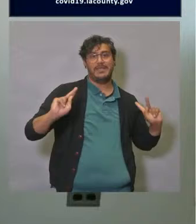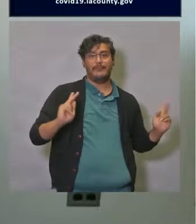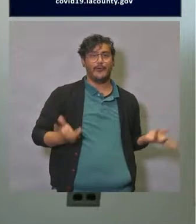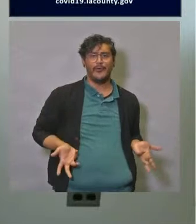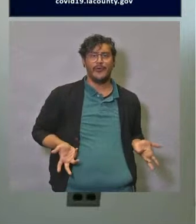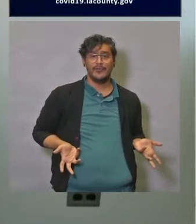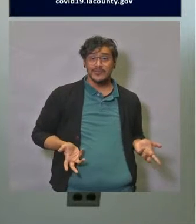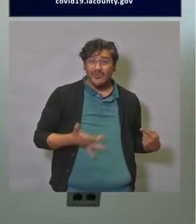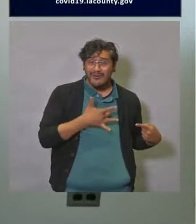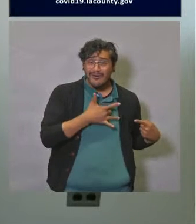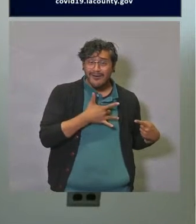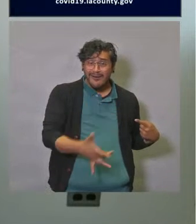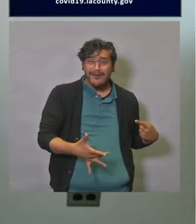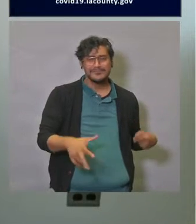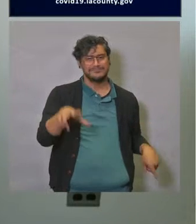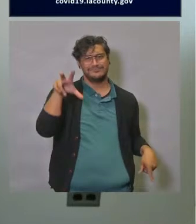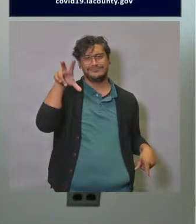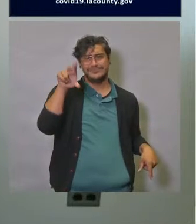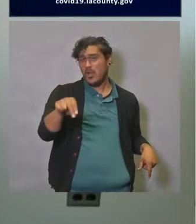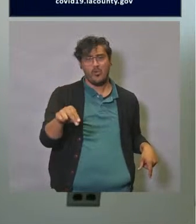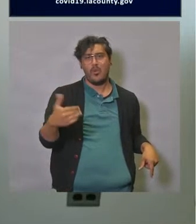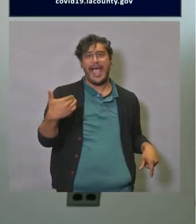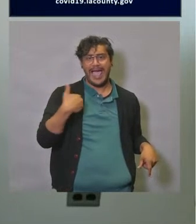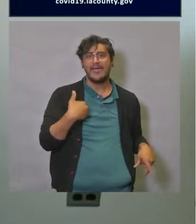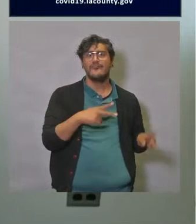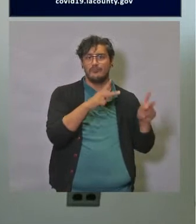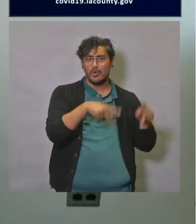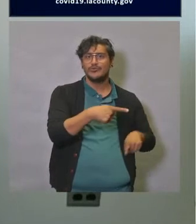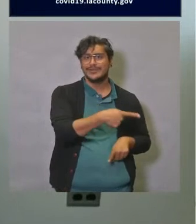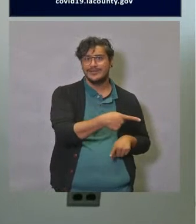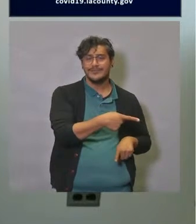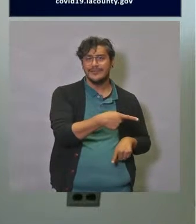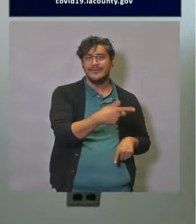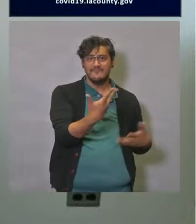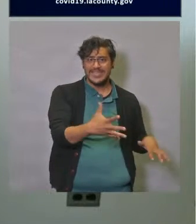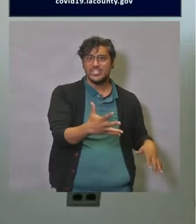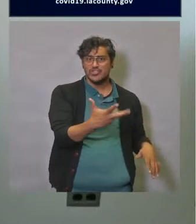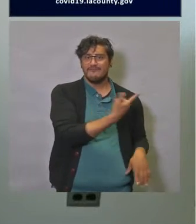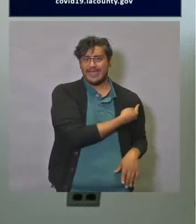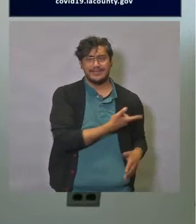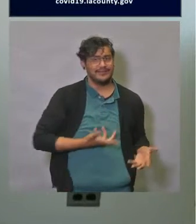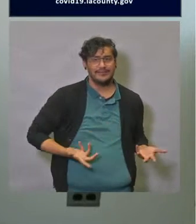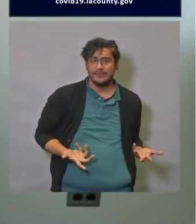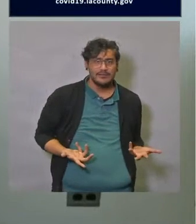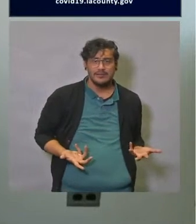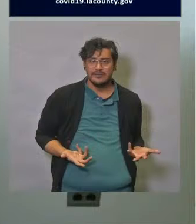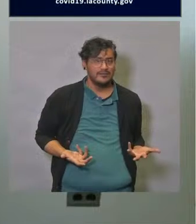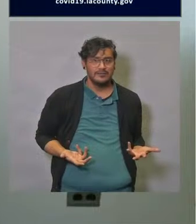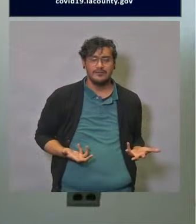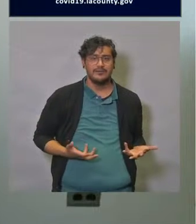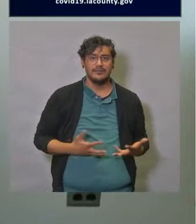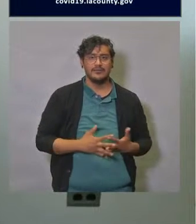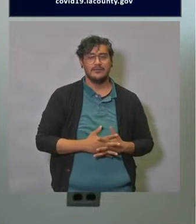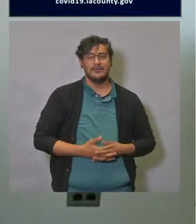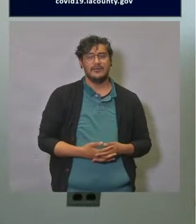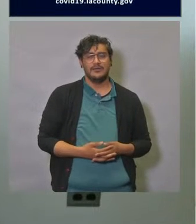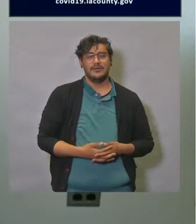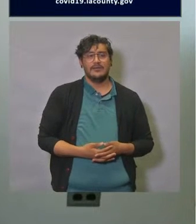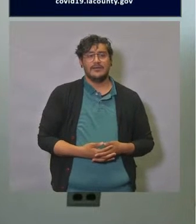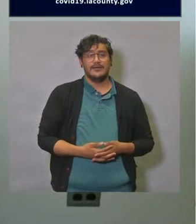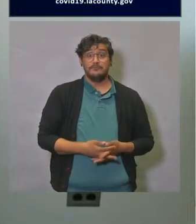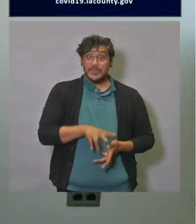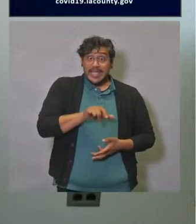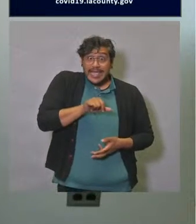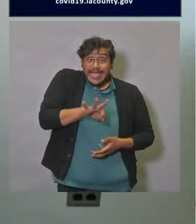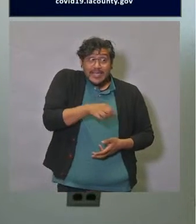highly unlikely that there's any significance. If there were people in that group who were fully vaccinated, it